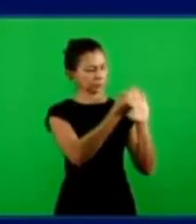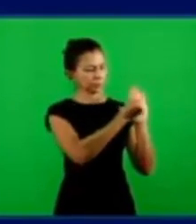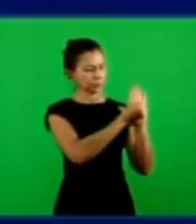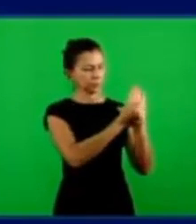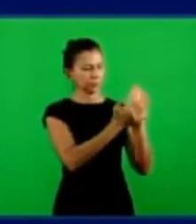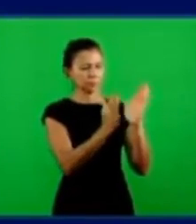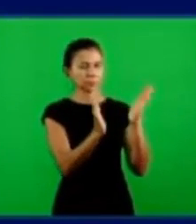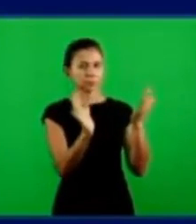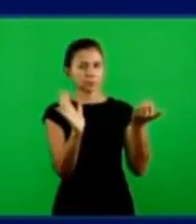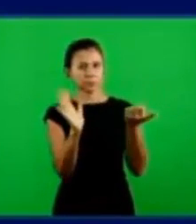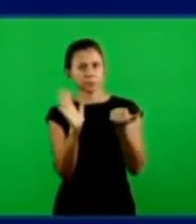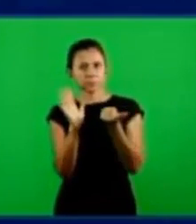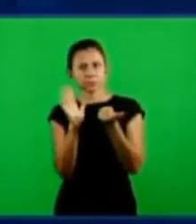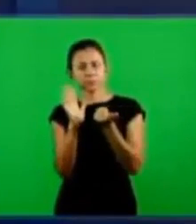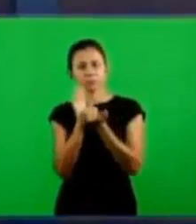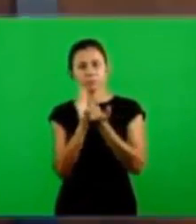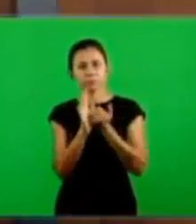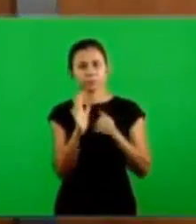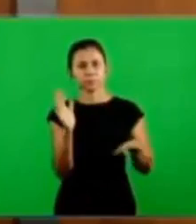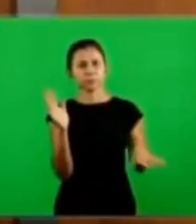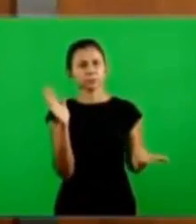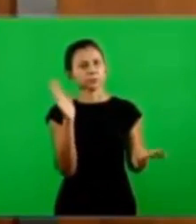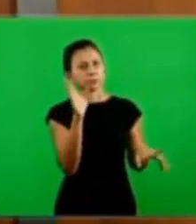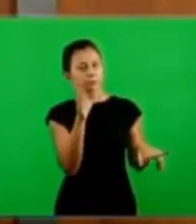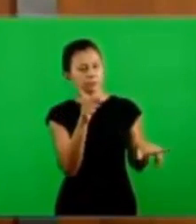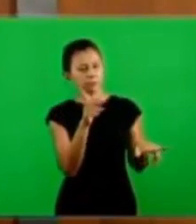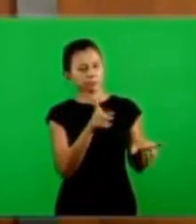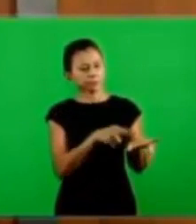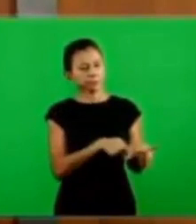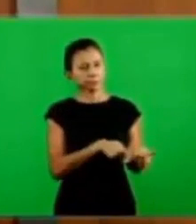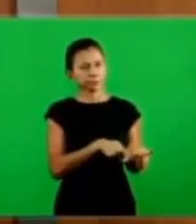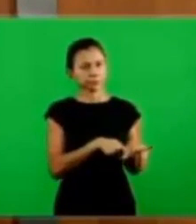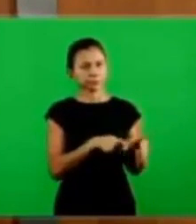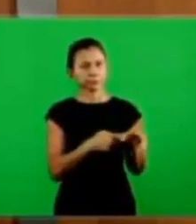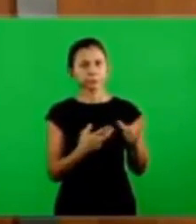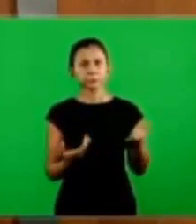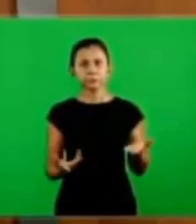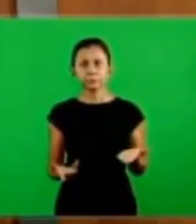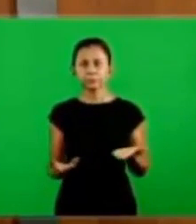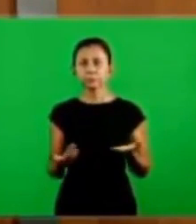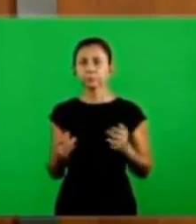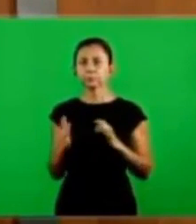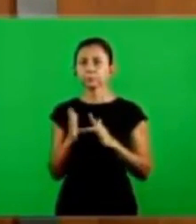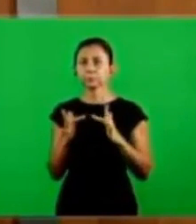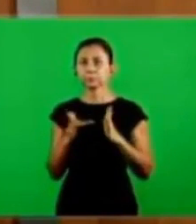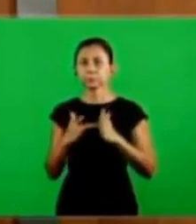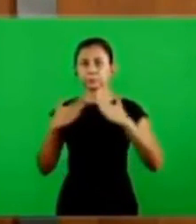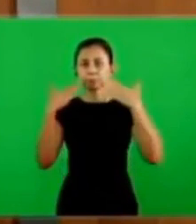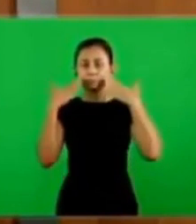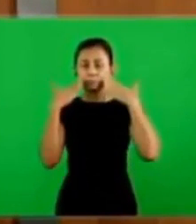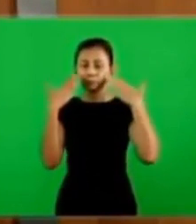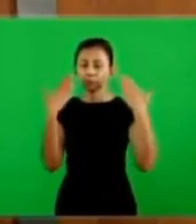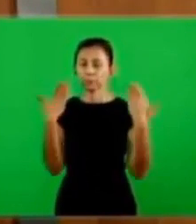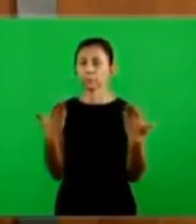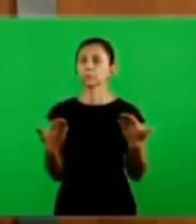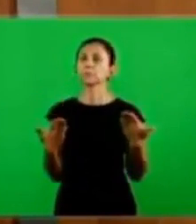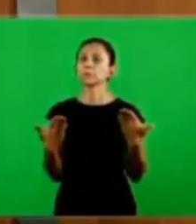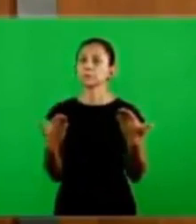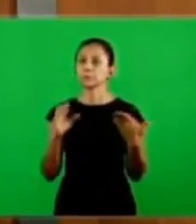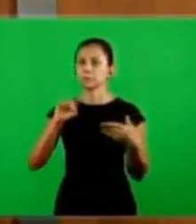his hands and his feet." So these three moments in which Jesus manifests